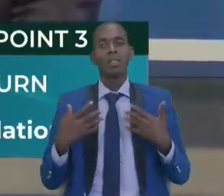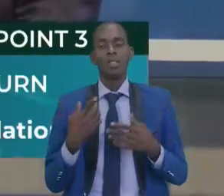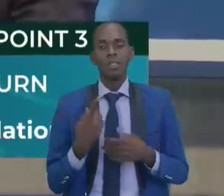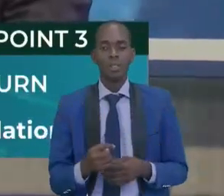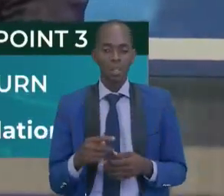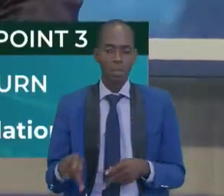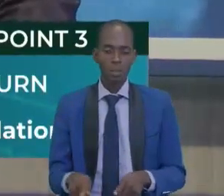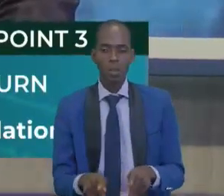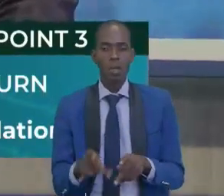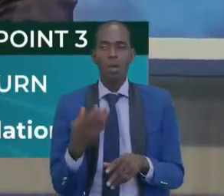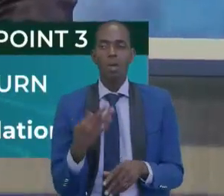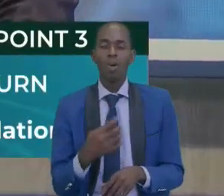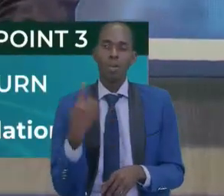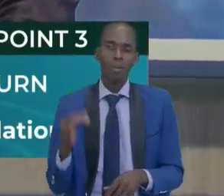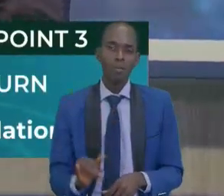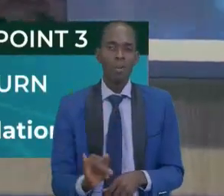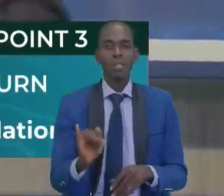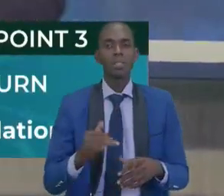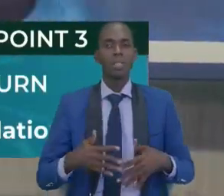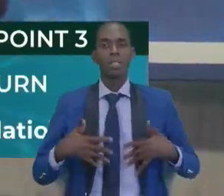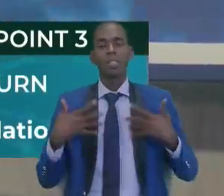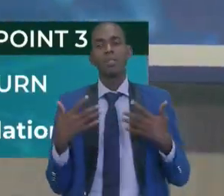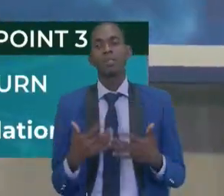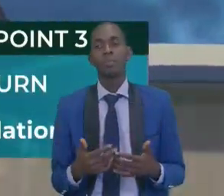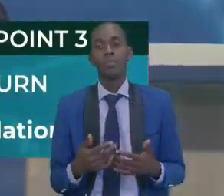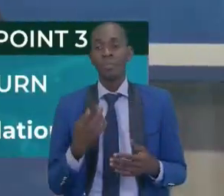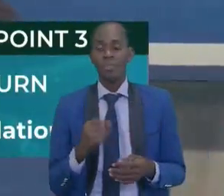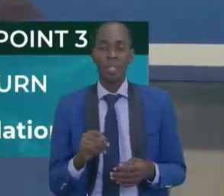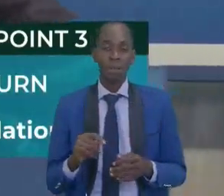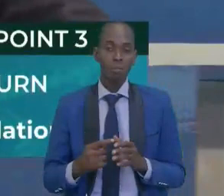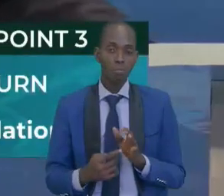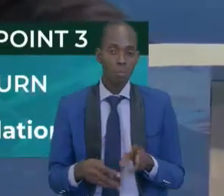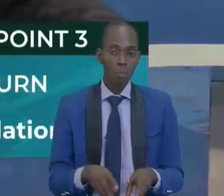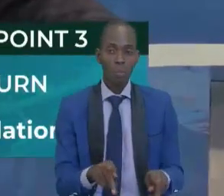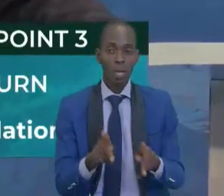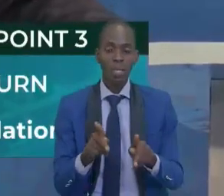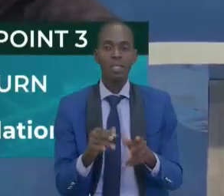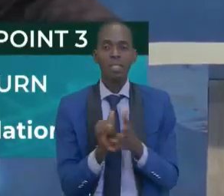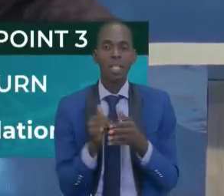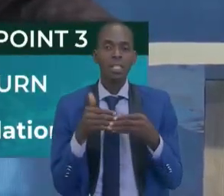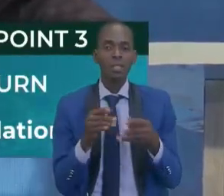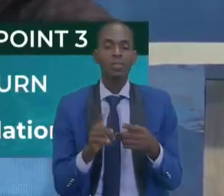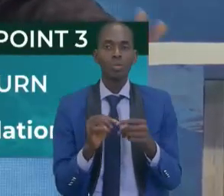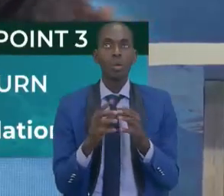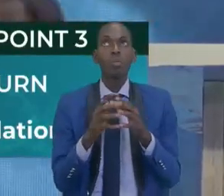of everlasting life. The path that leads to the abundant